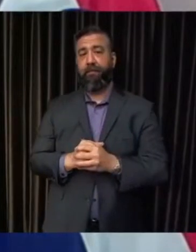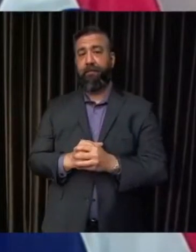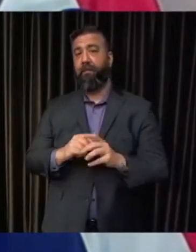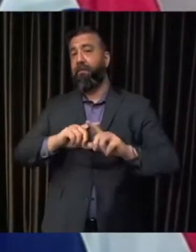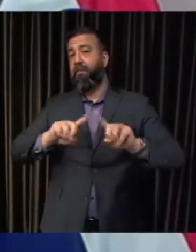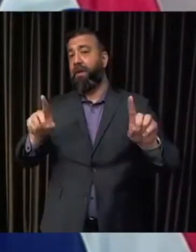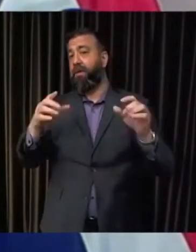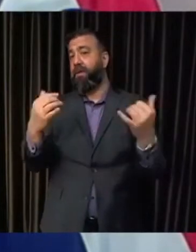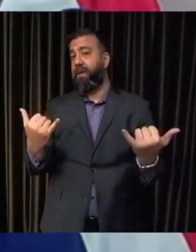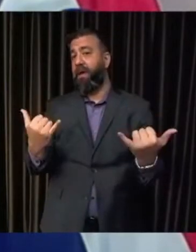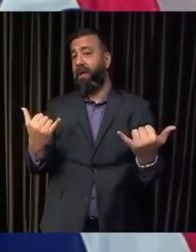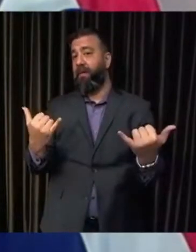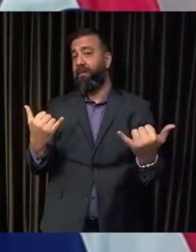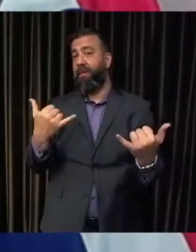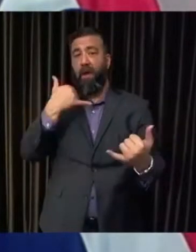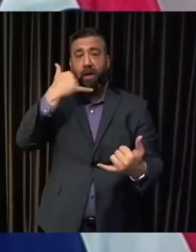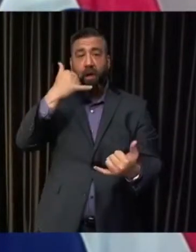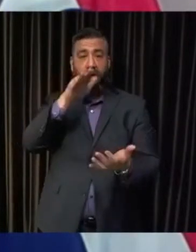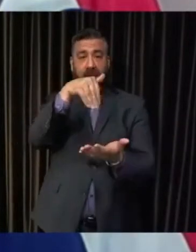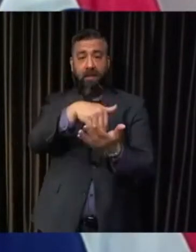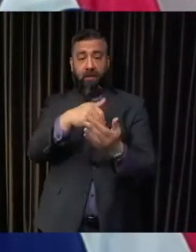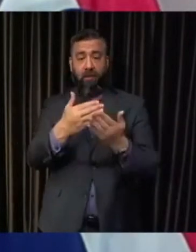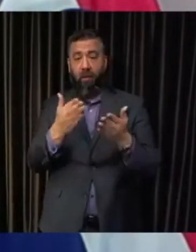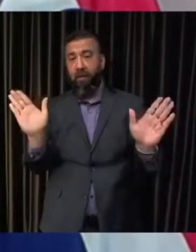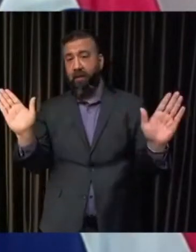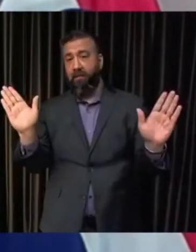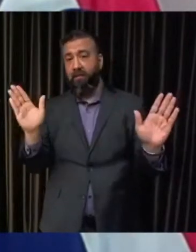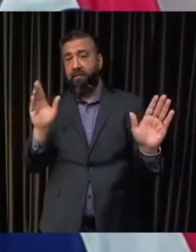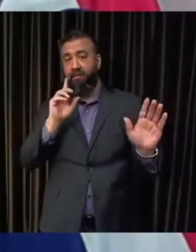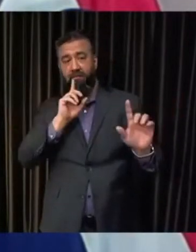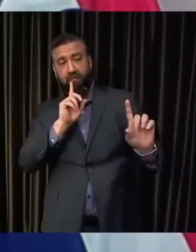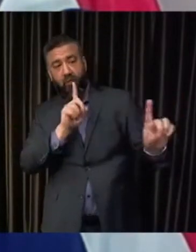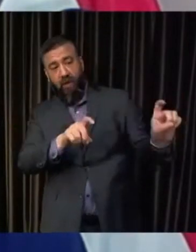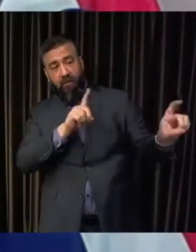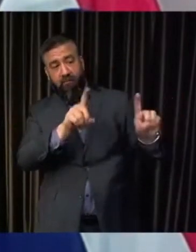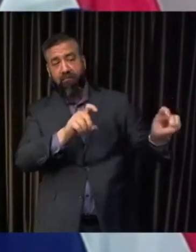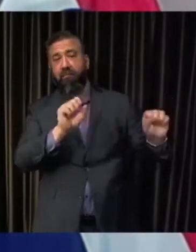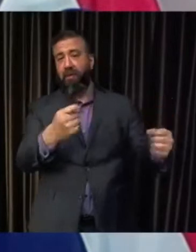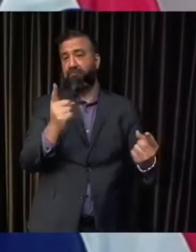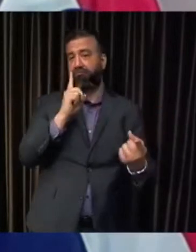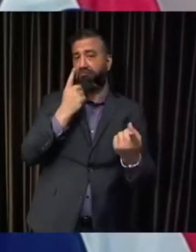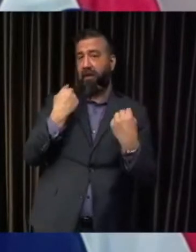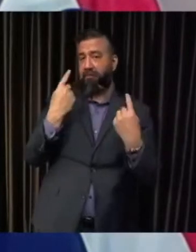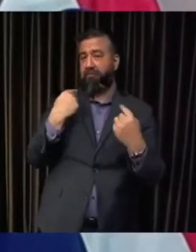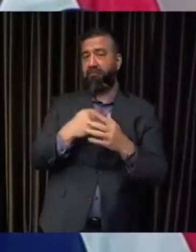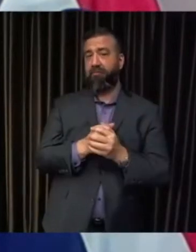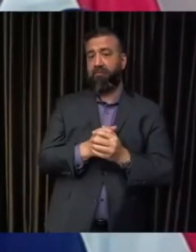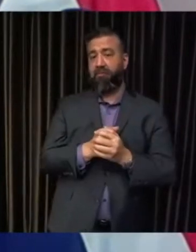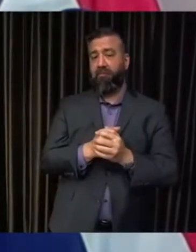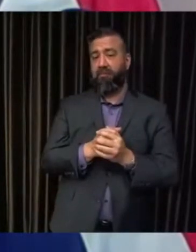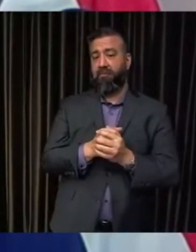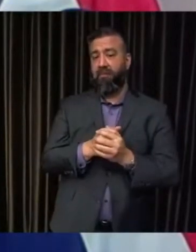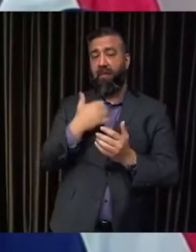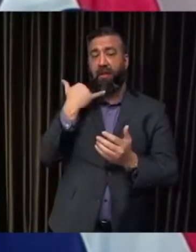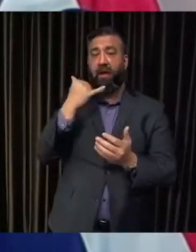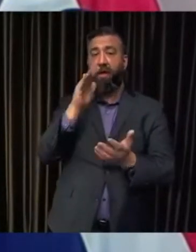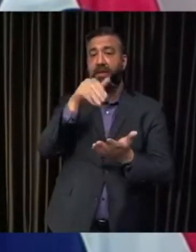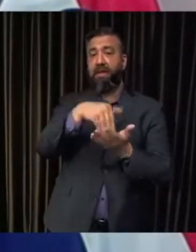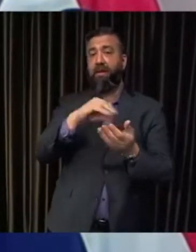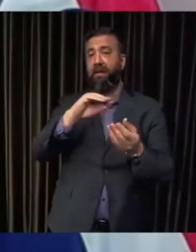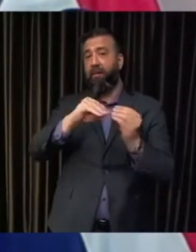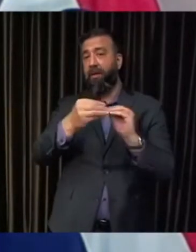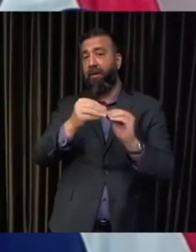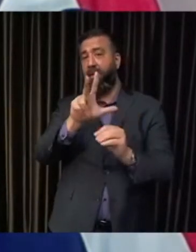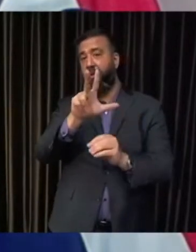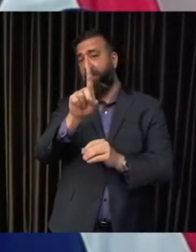However, today a call center opens to answer questions prior to the program beginning. The call center number is